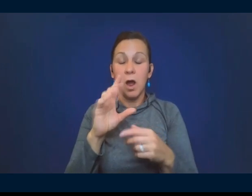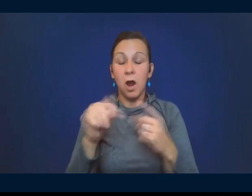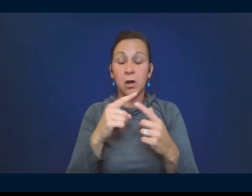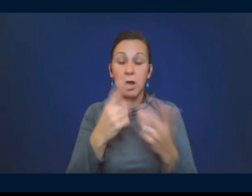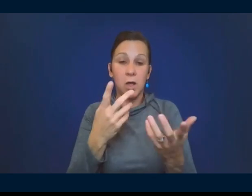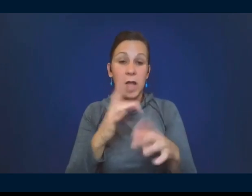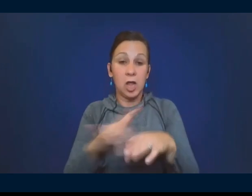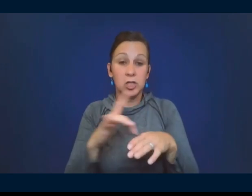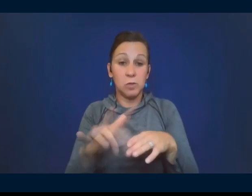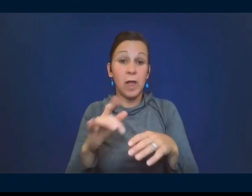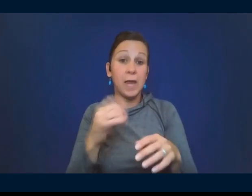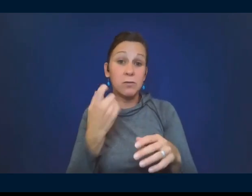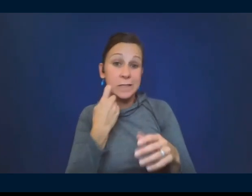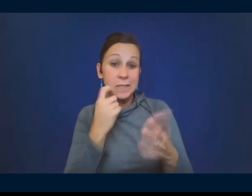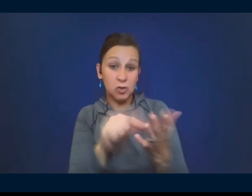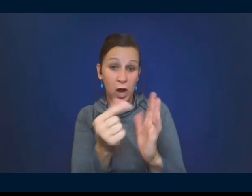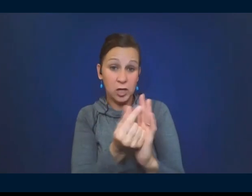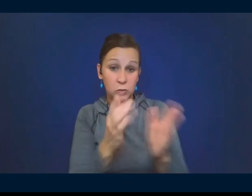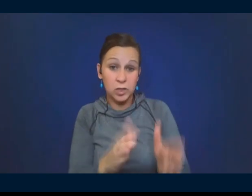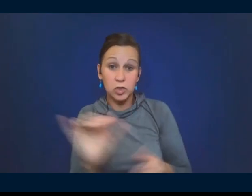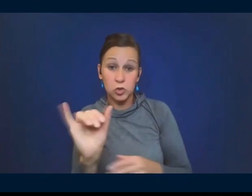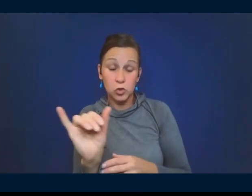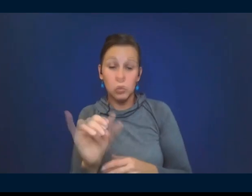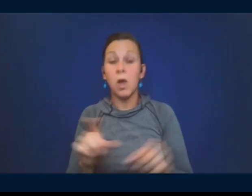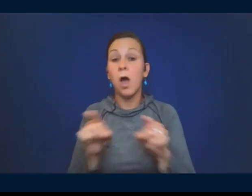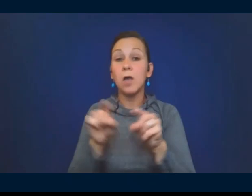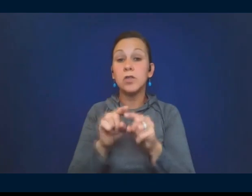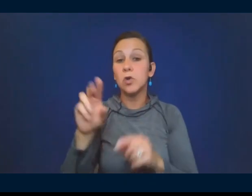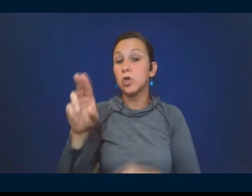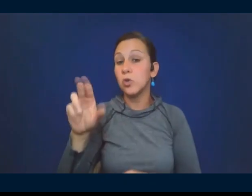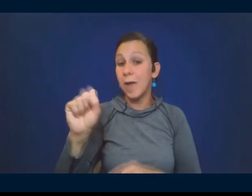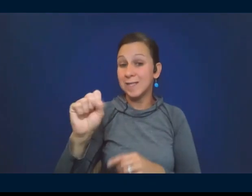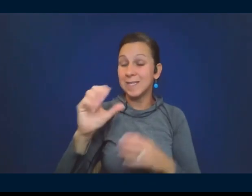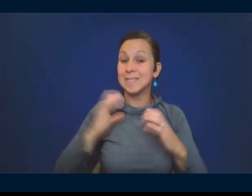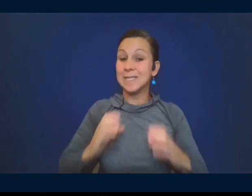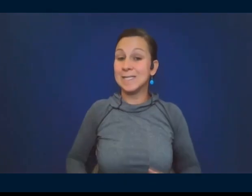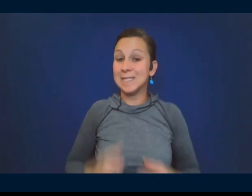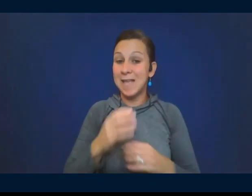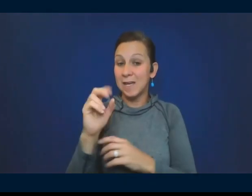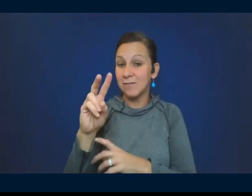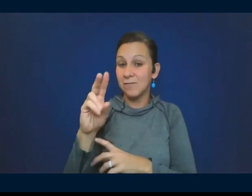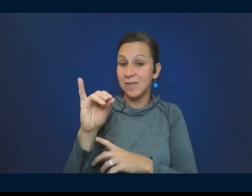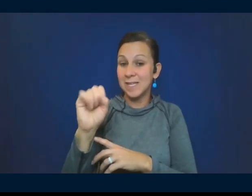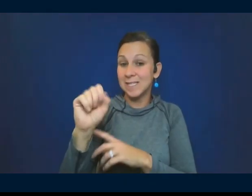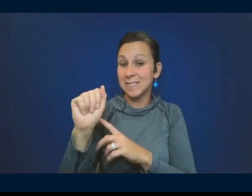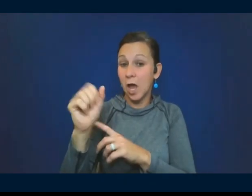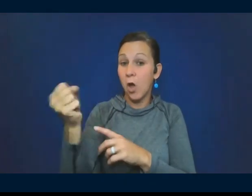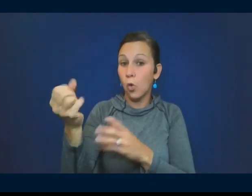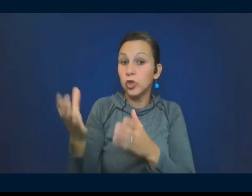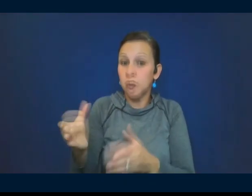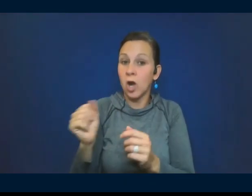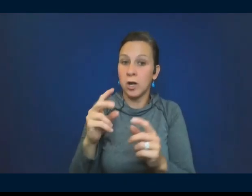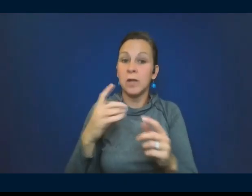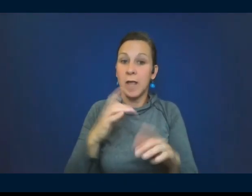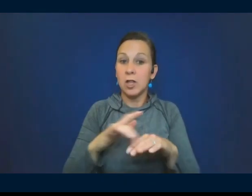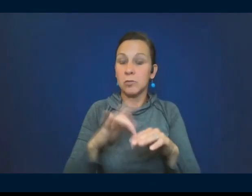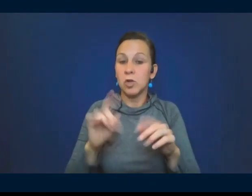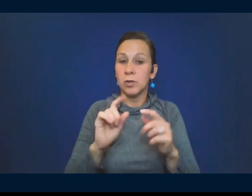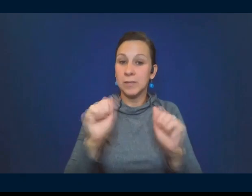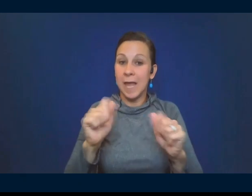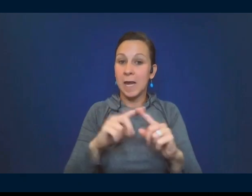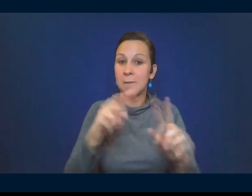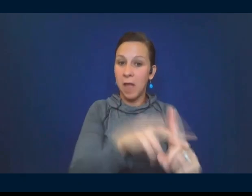recent graduates, as well as U.S. citizens and visa holders are eligible to apply. And so this program can't